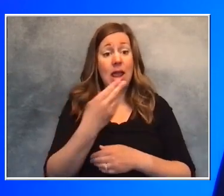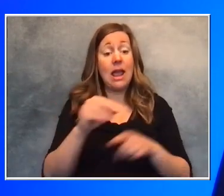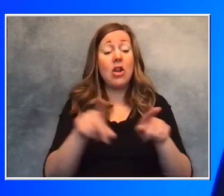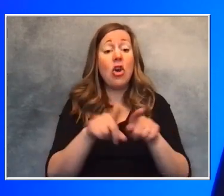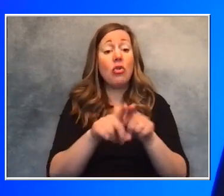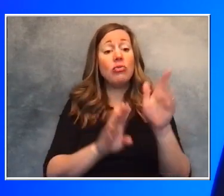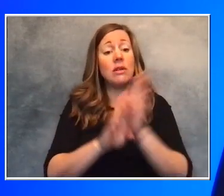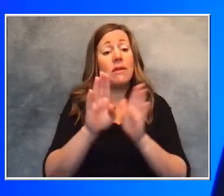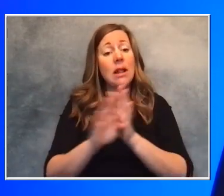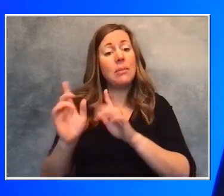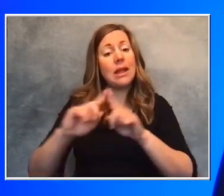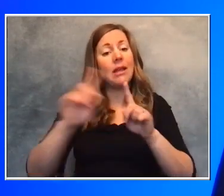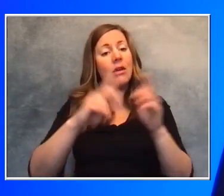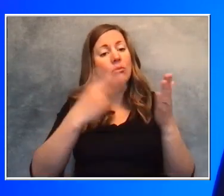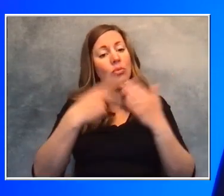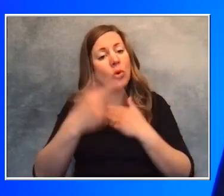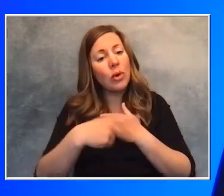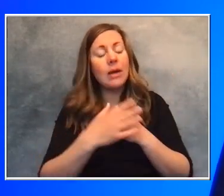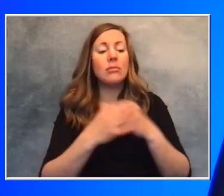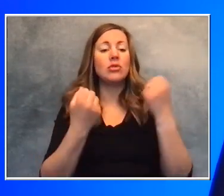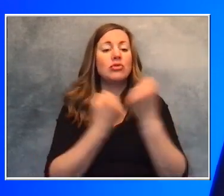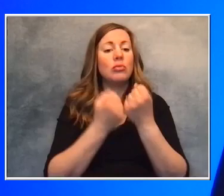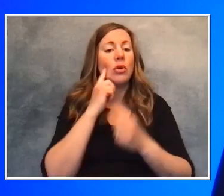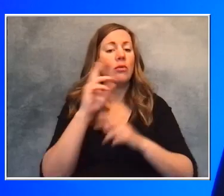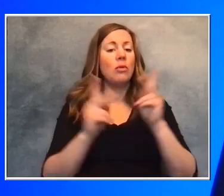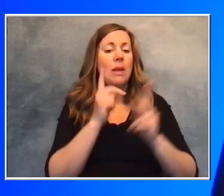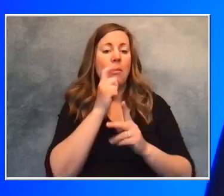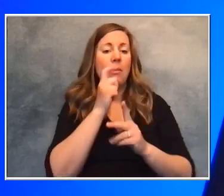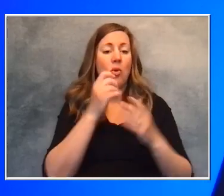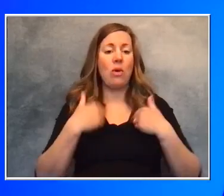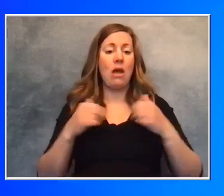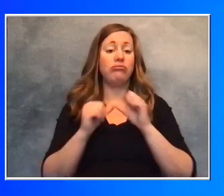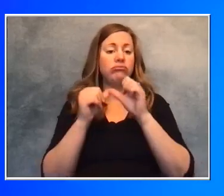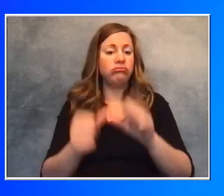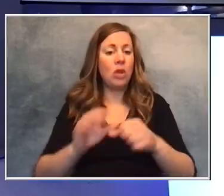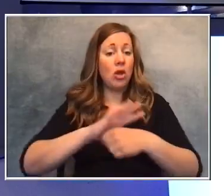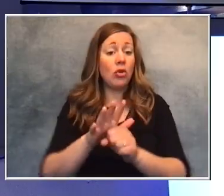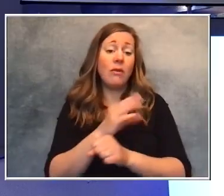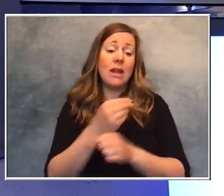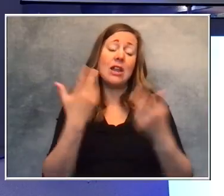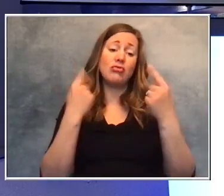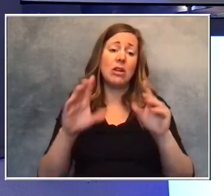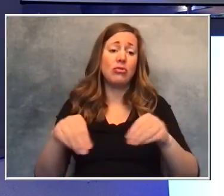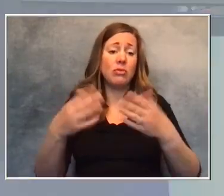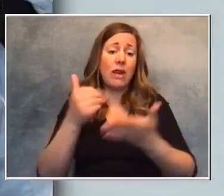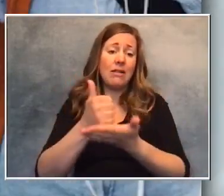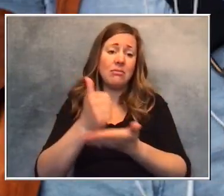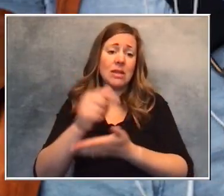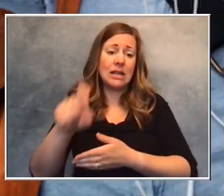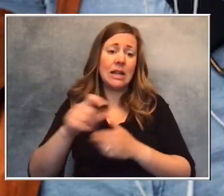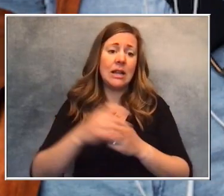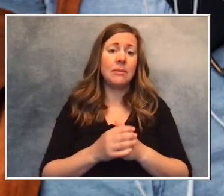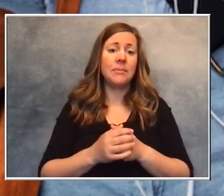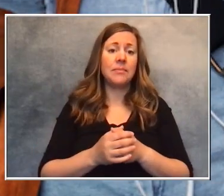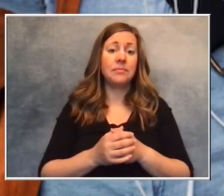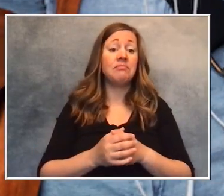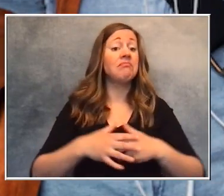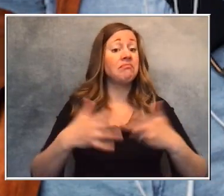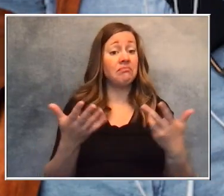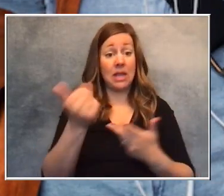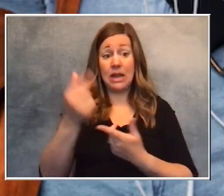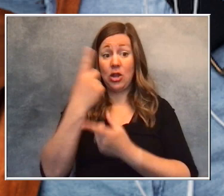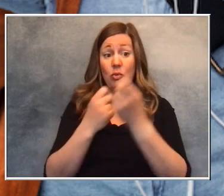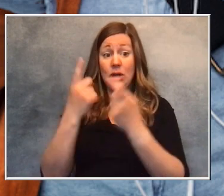programs and supports for people who have long COVID and try to get them the help that they need. We know you have questions, so make sure you send those in to